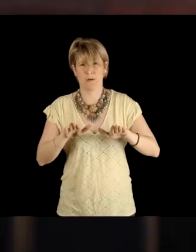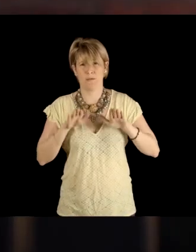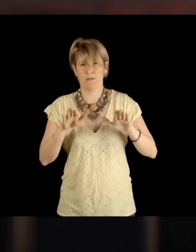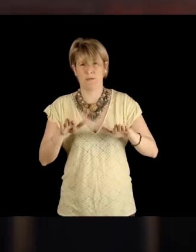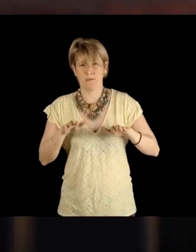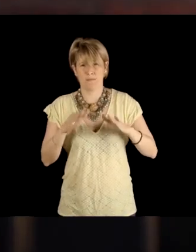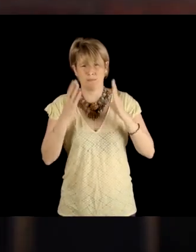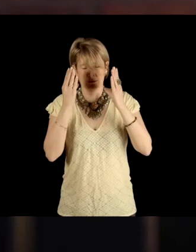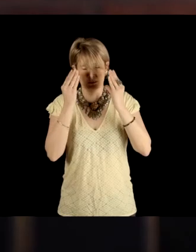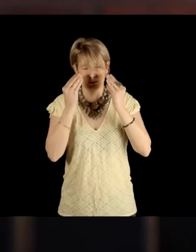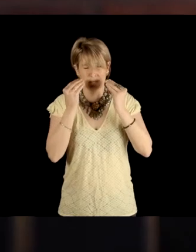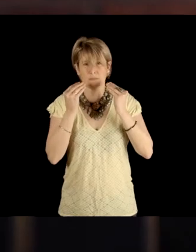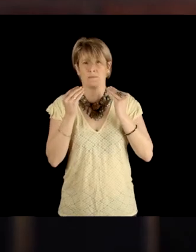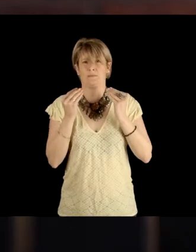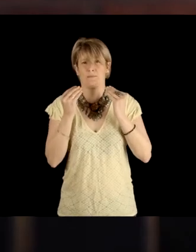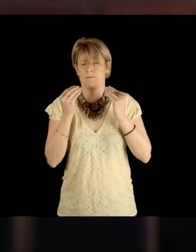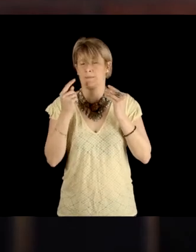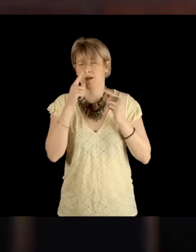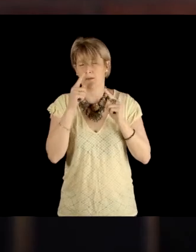going out from the back side now,